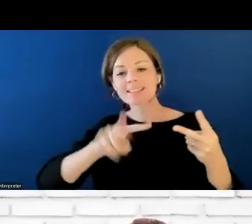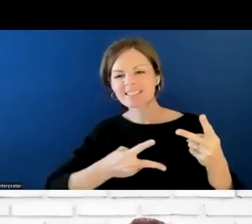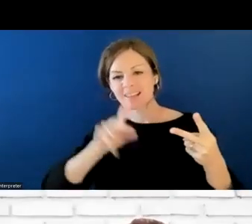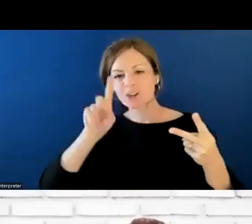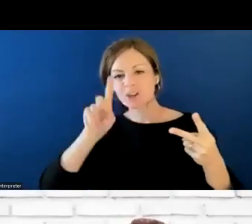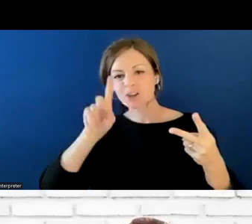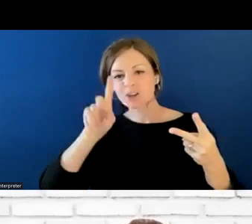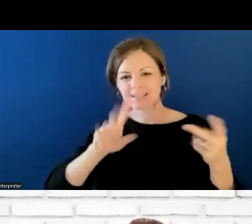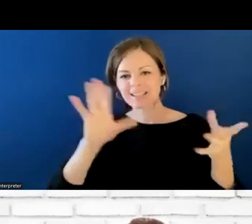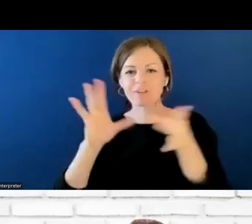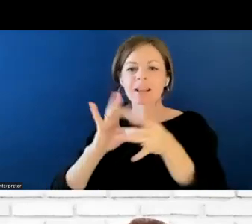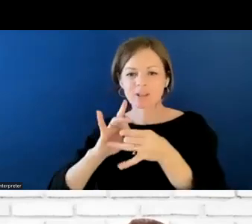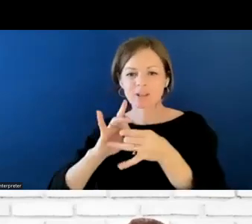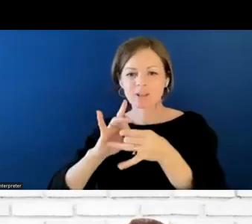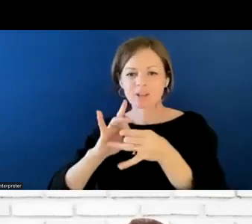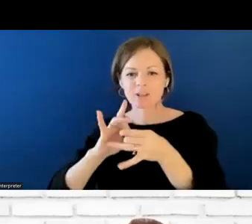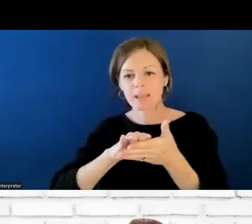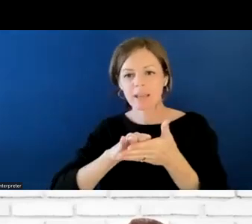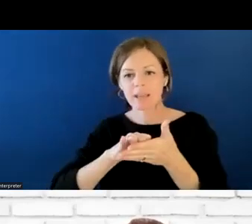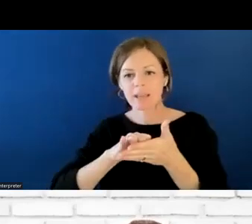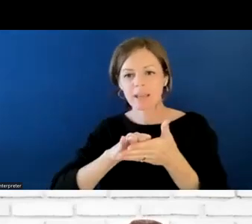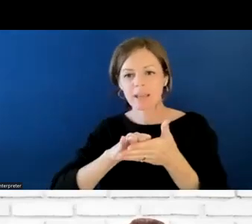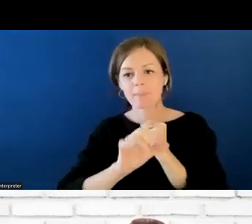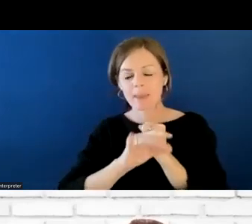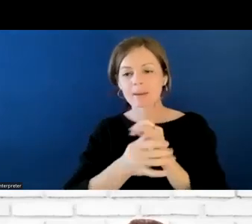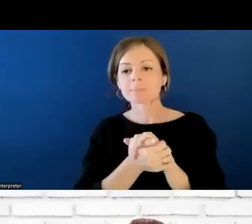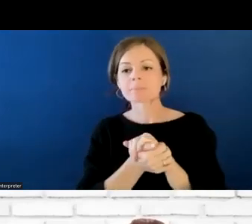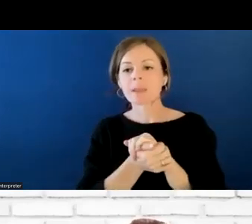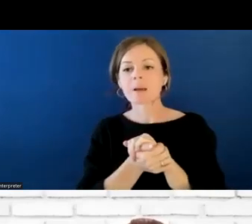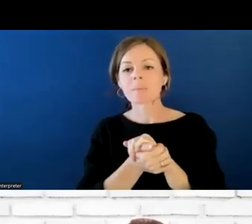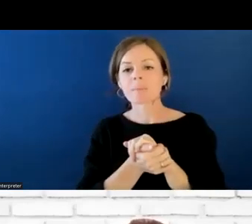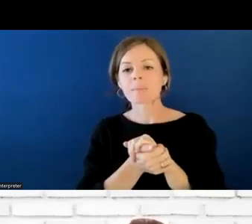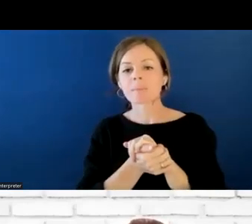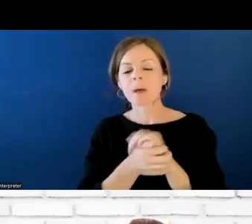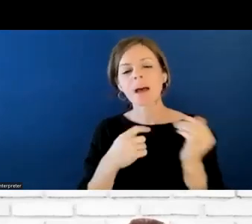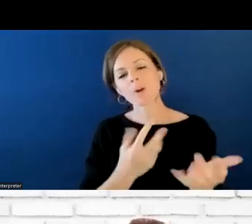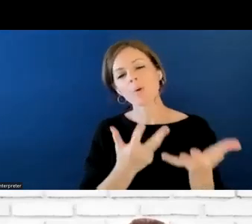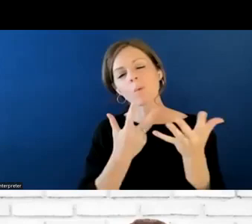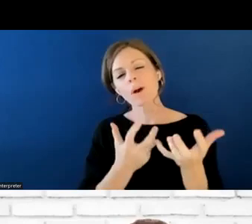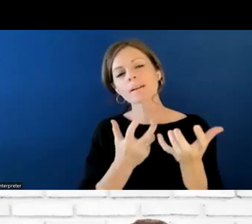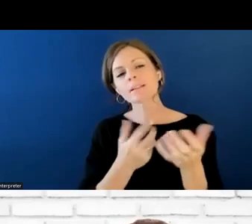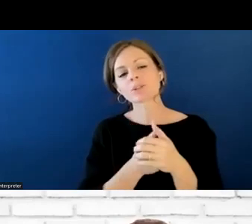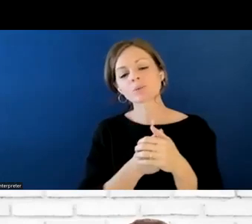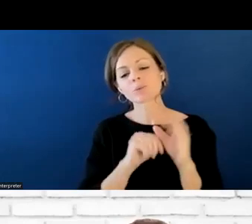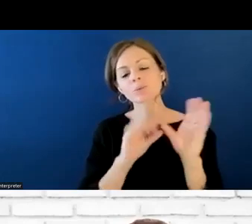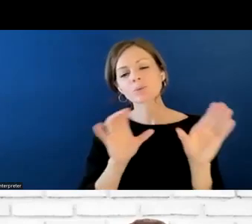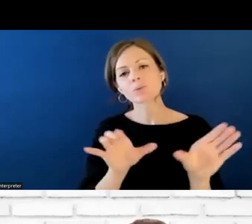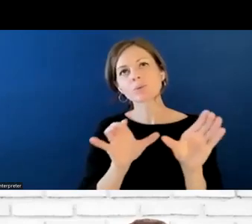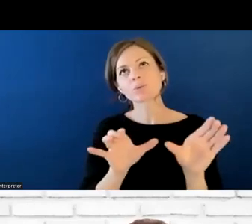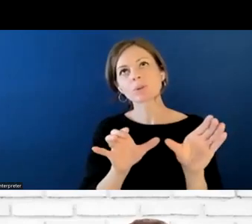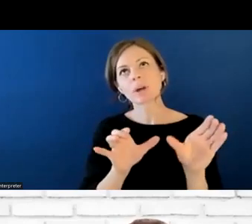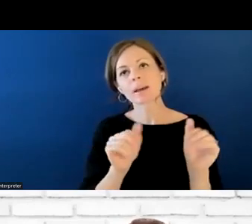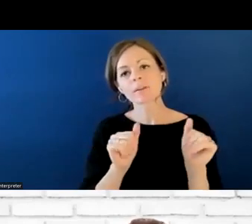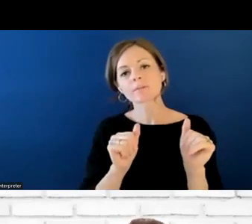the same lines about the campaign. I wanted to do a little bit of level setting in here